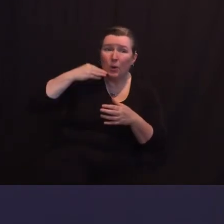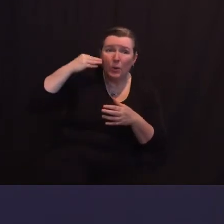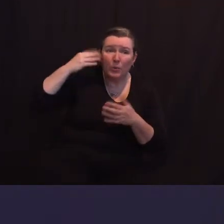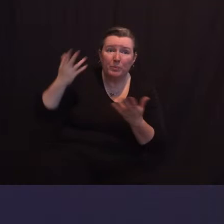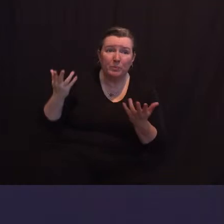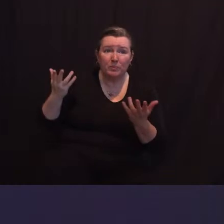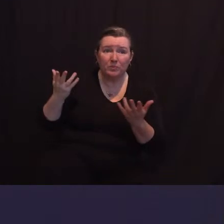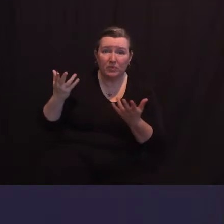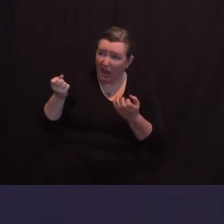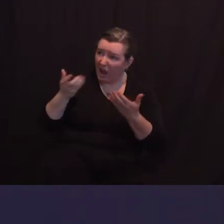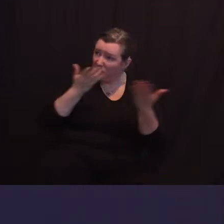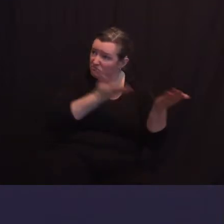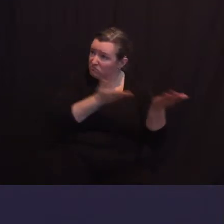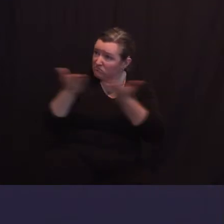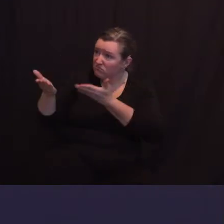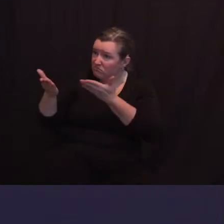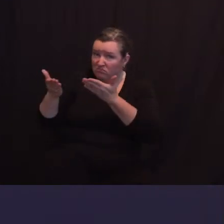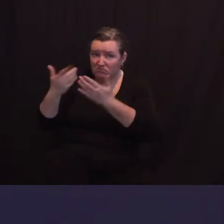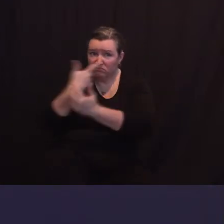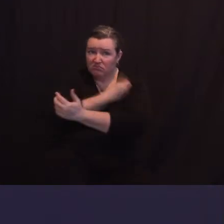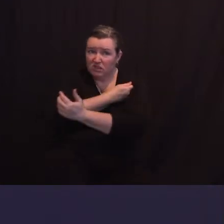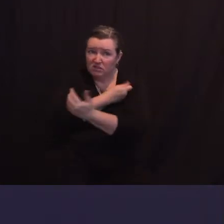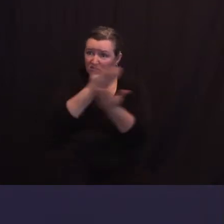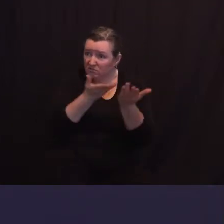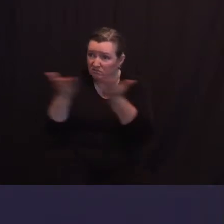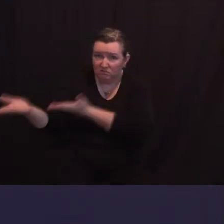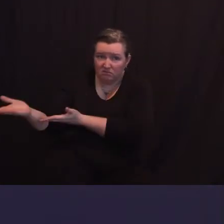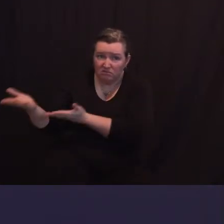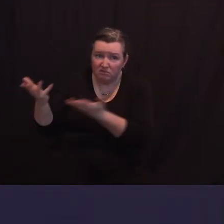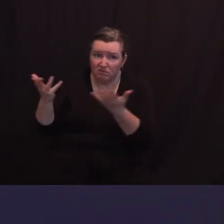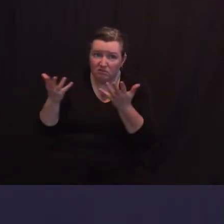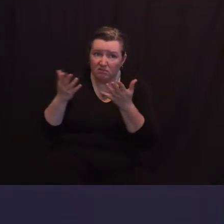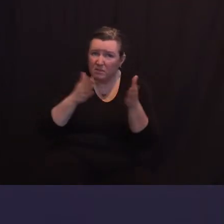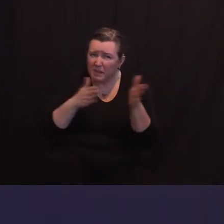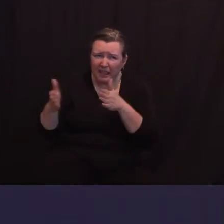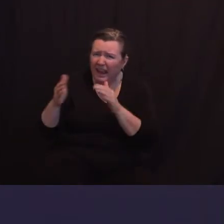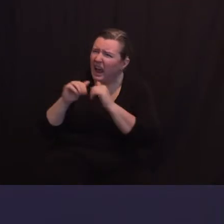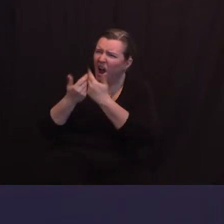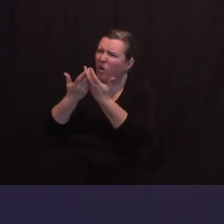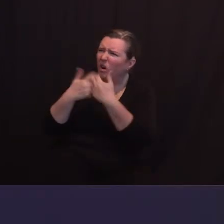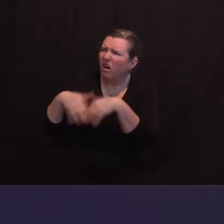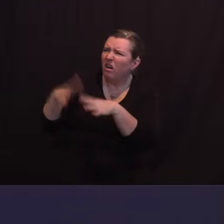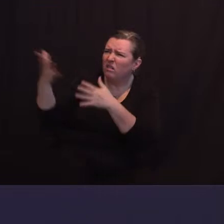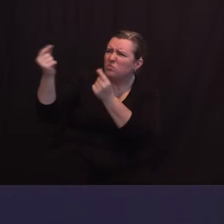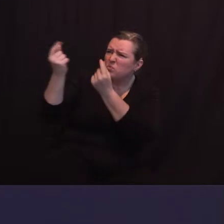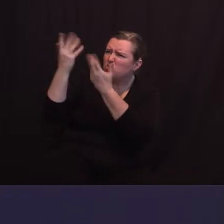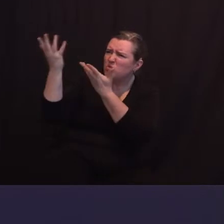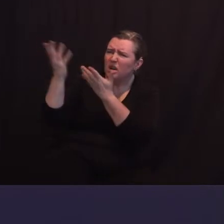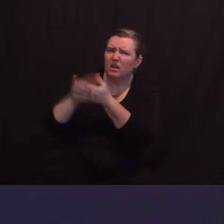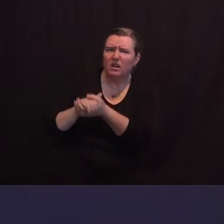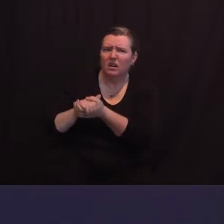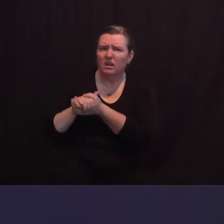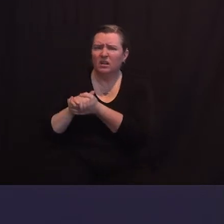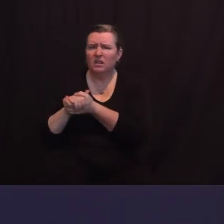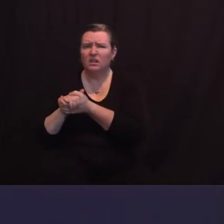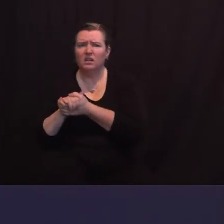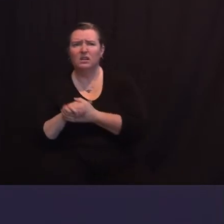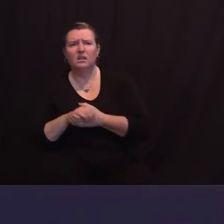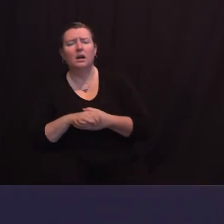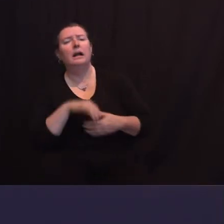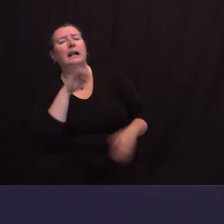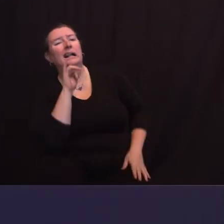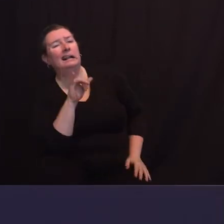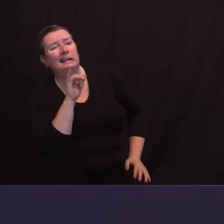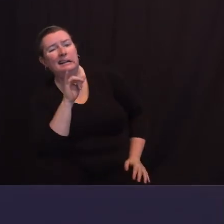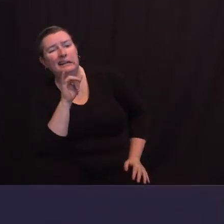are you in the planning stages if you have addressed that? Yeah, I mean, Judy and Pat should jump in on a lot of these. The